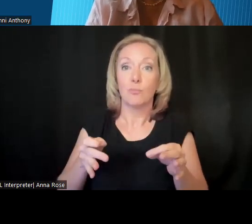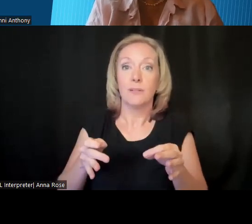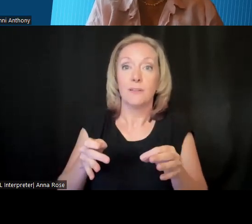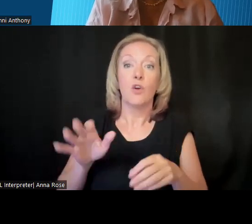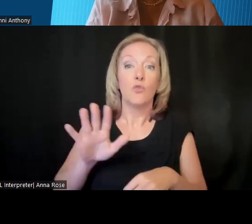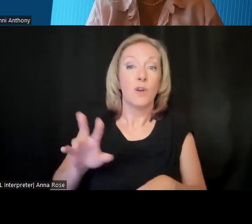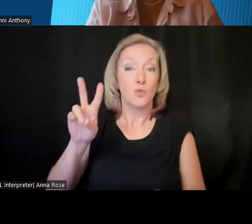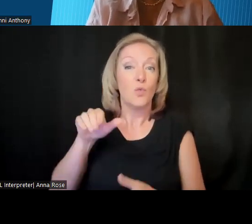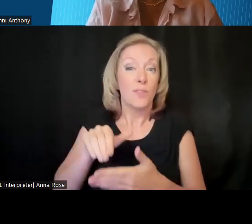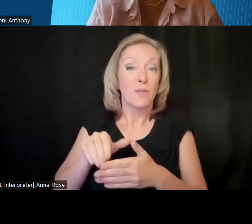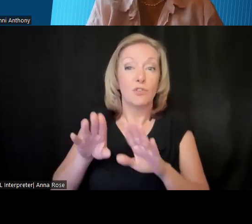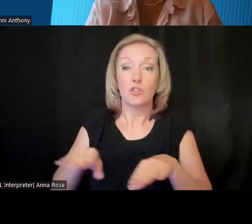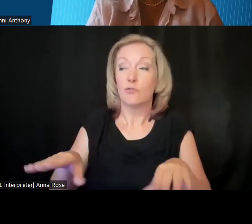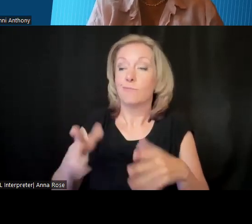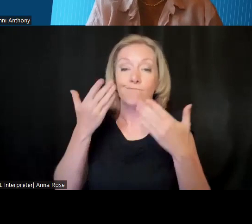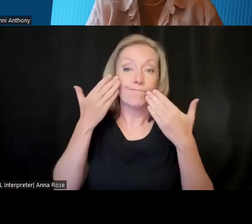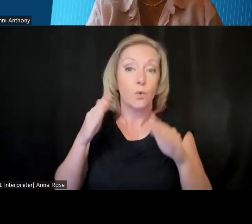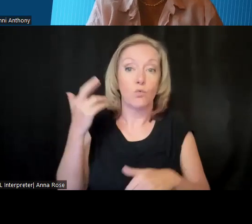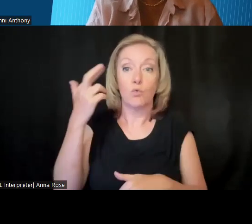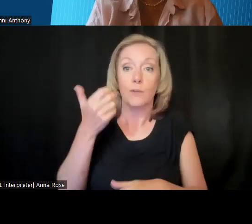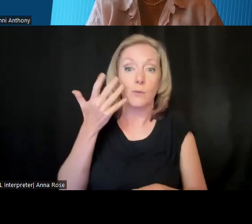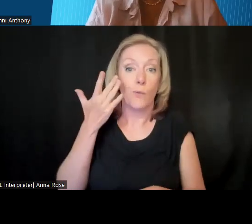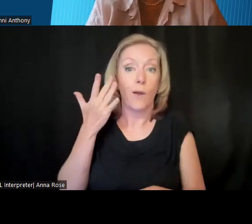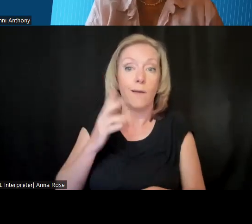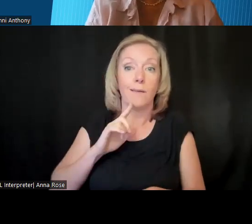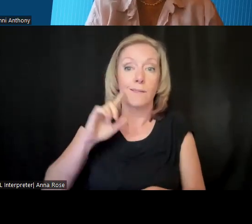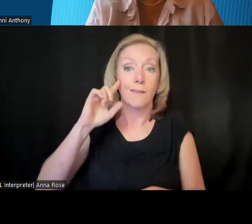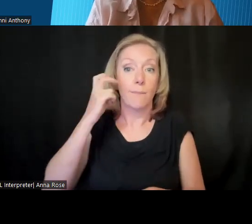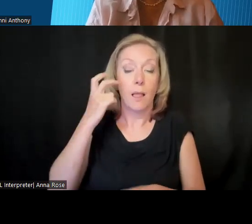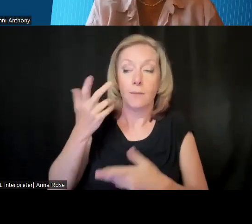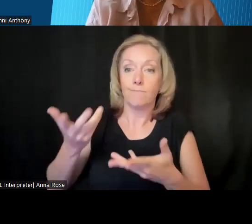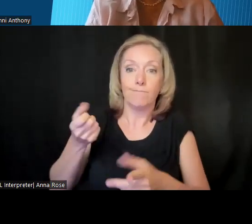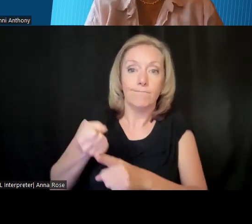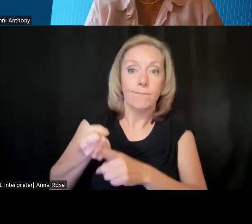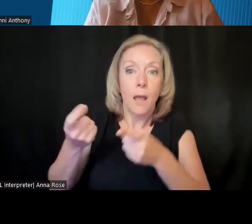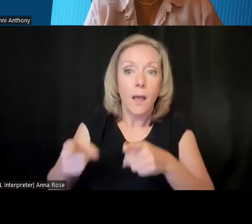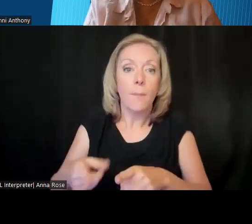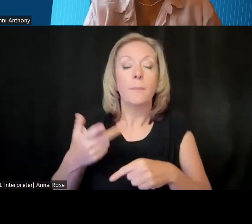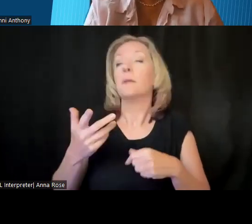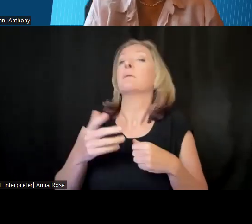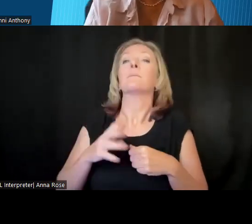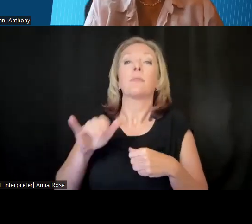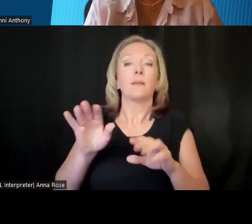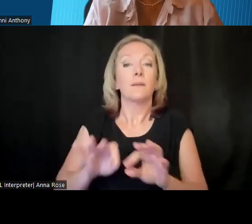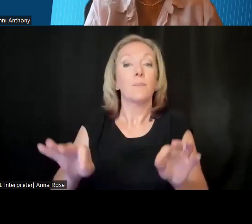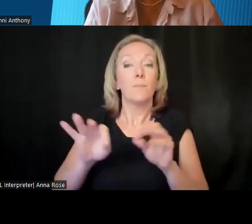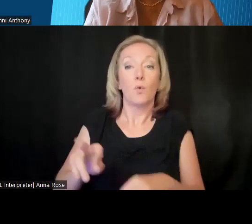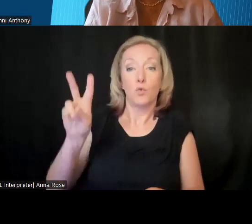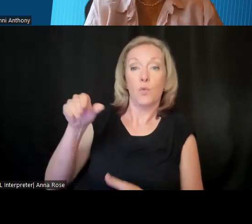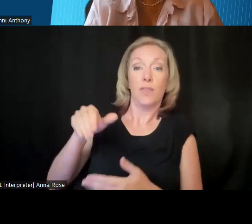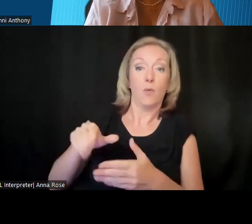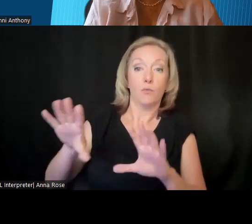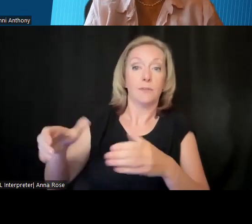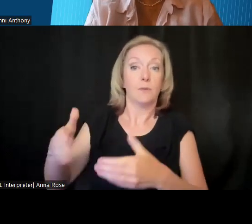2,000 kids out of that census that people don't know why they're deafblind. There just isn't a reason. And this is important to understand